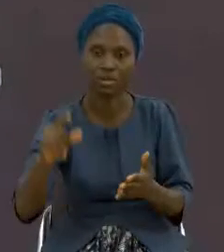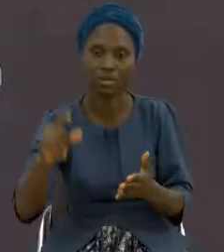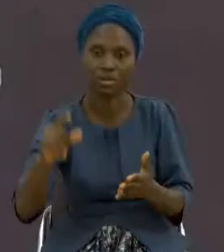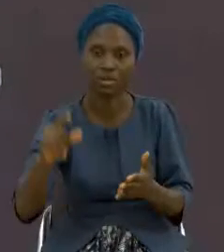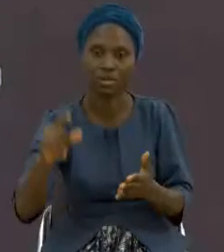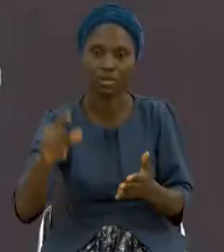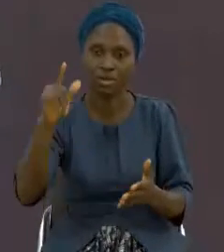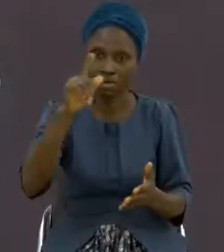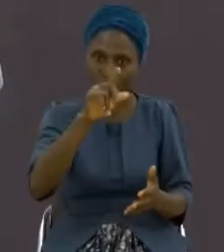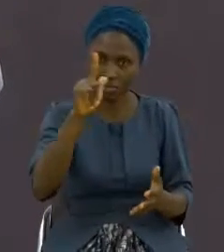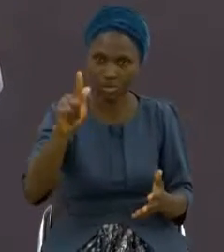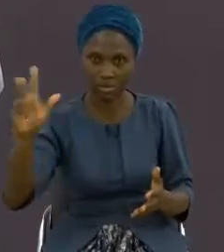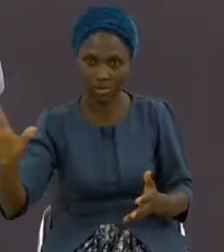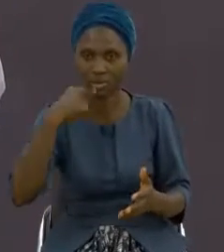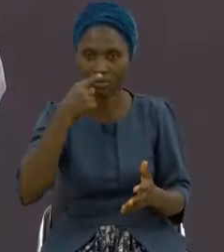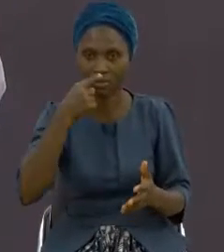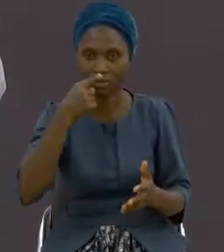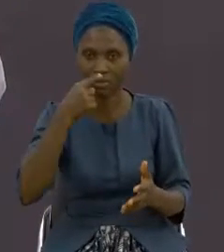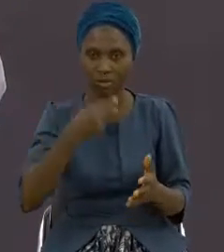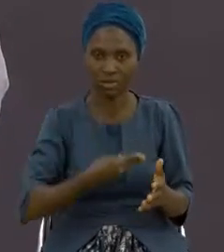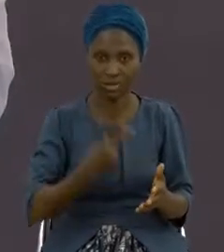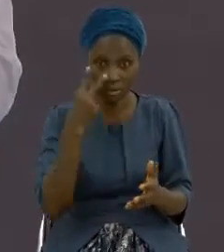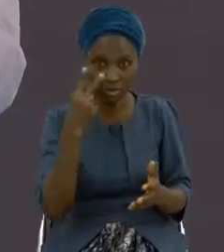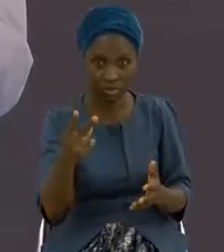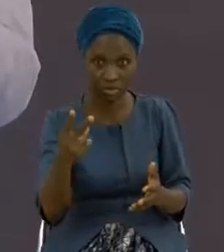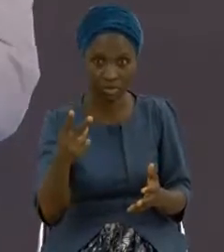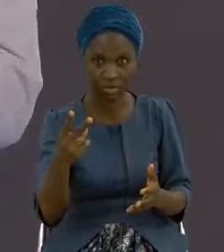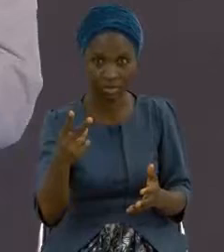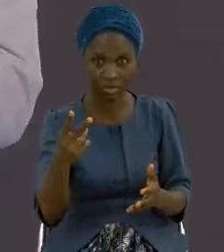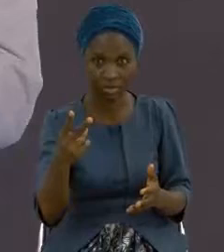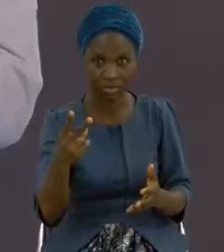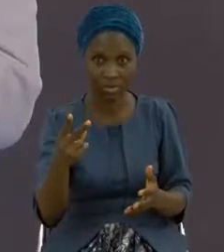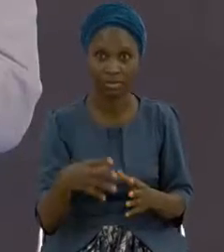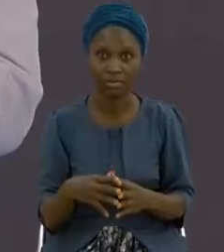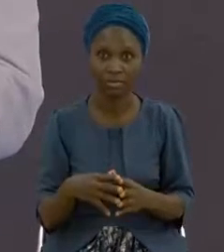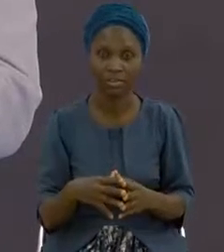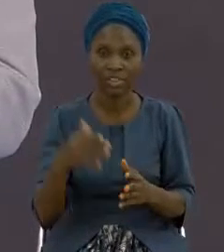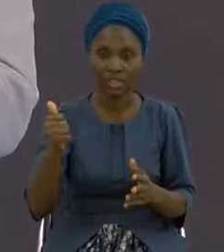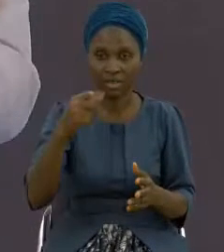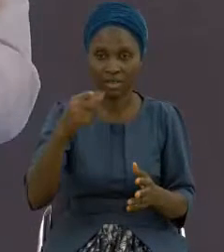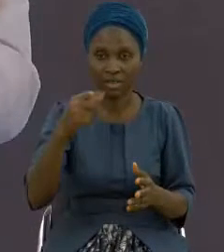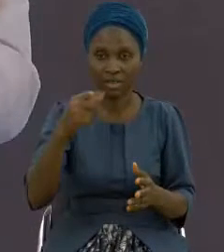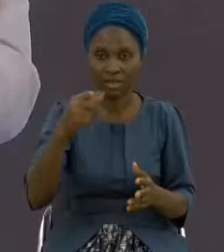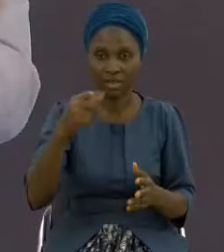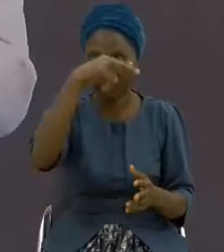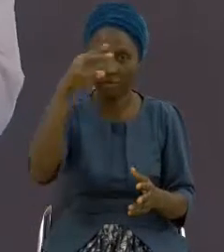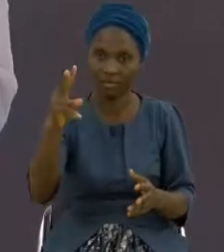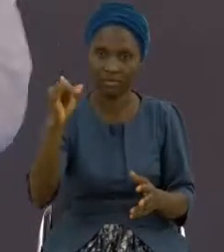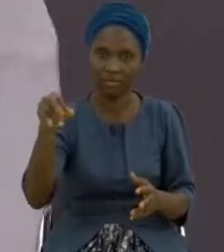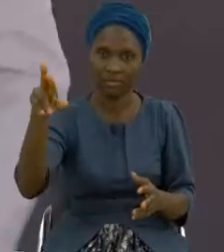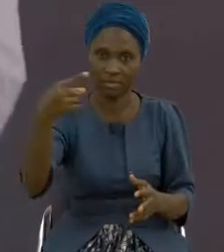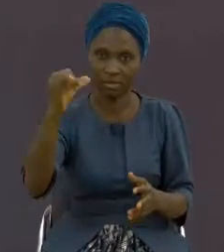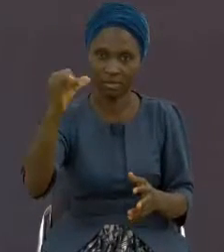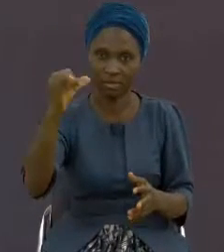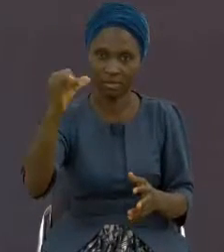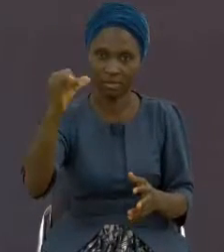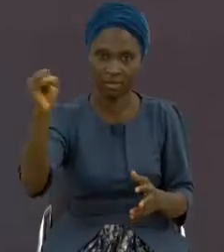virgin shall be with child, and shall bring forth a